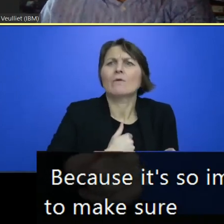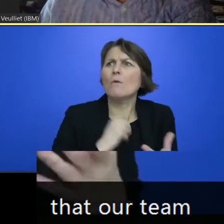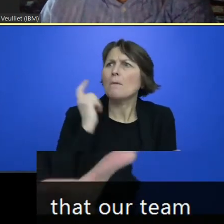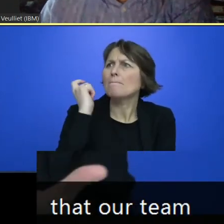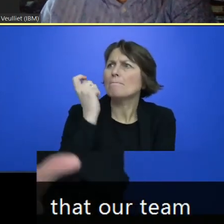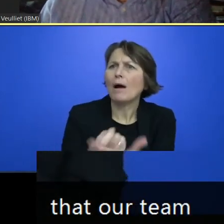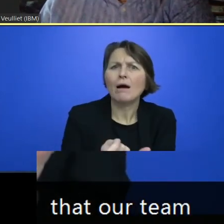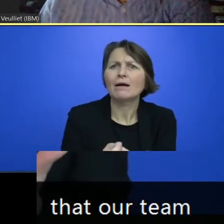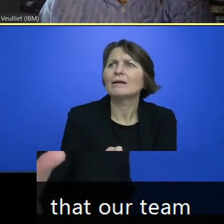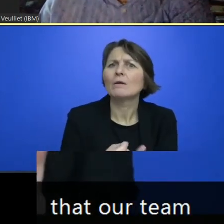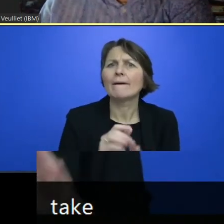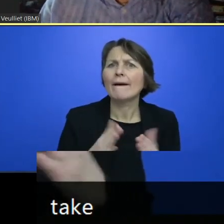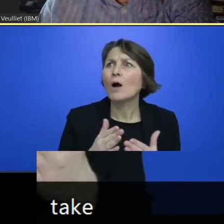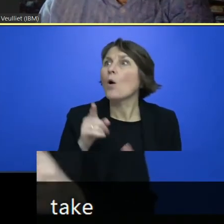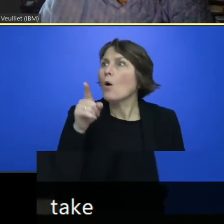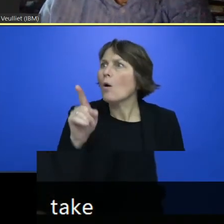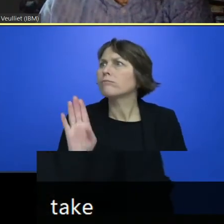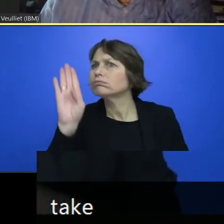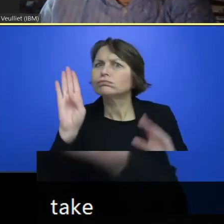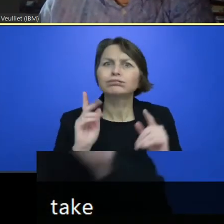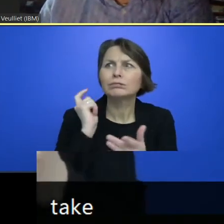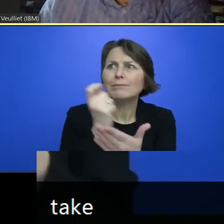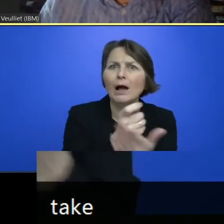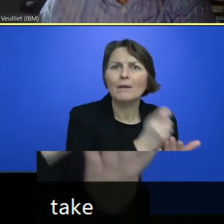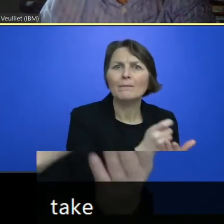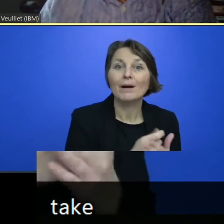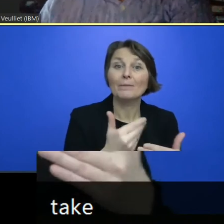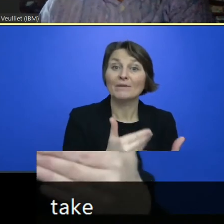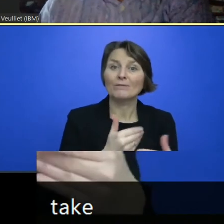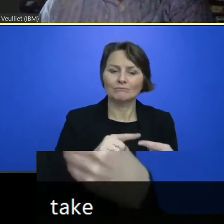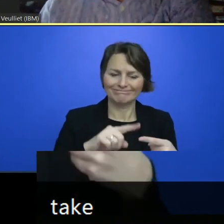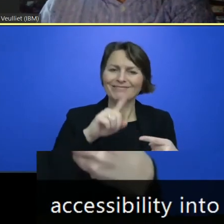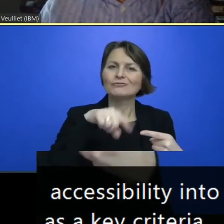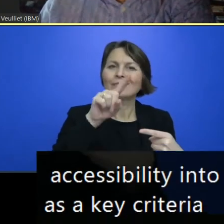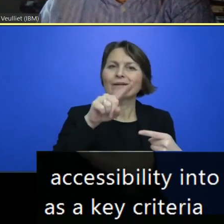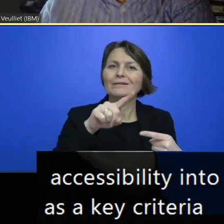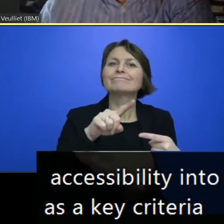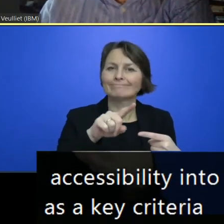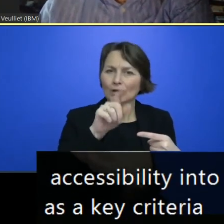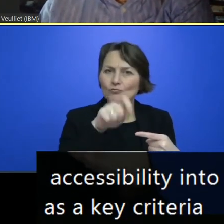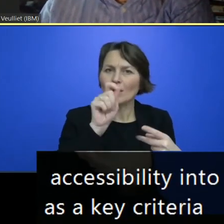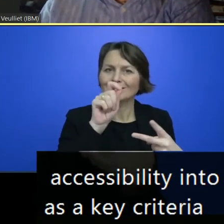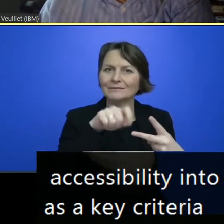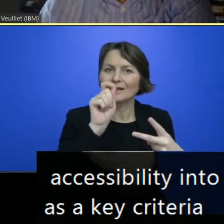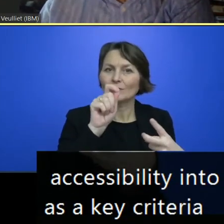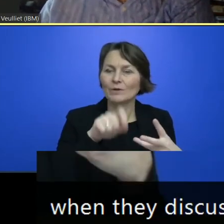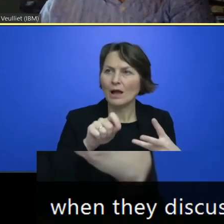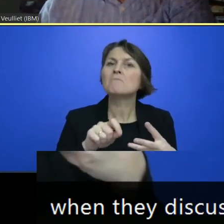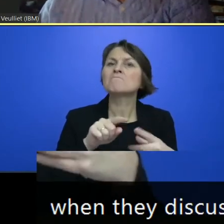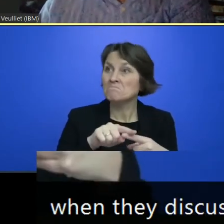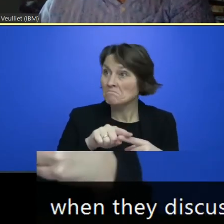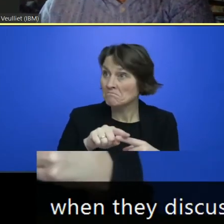account as a key criteria, as a mandatory criteria, when they discuss with vendors about